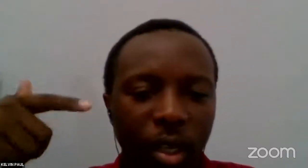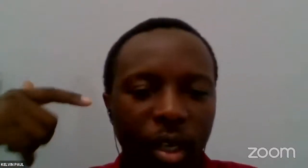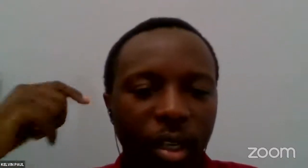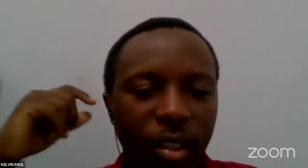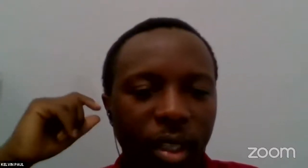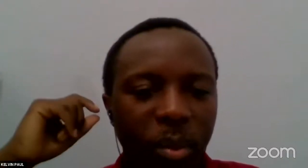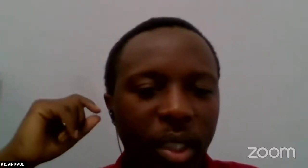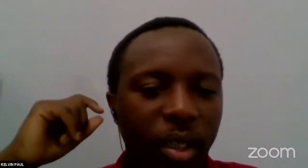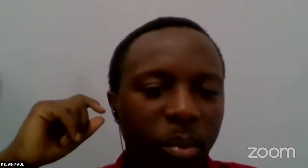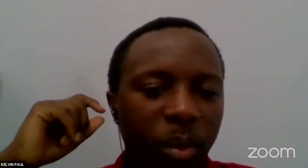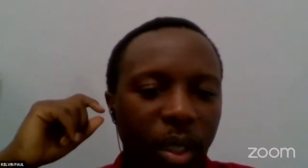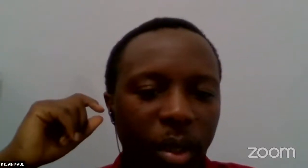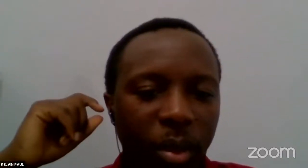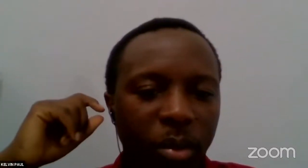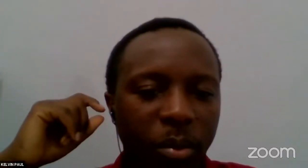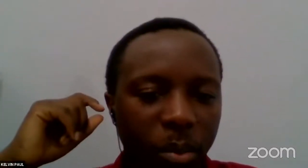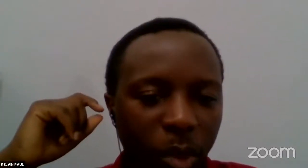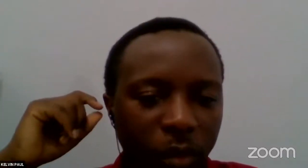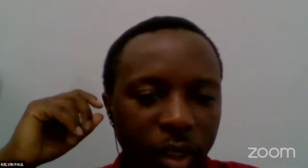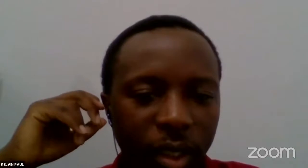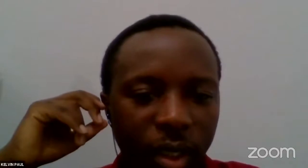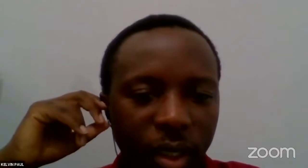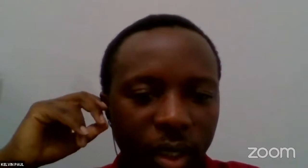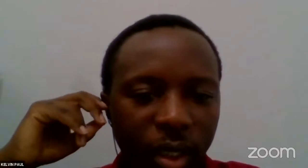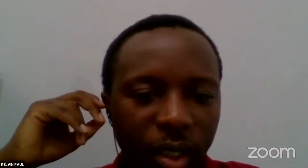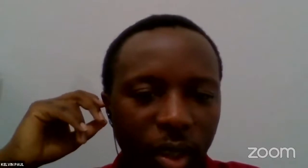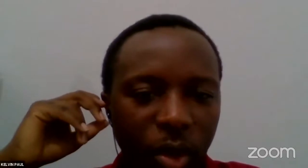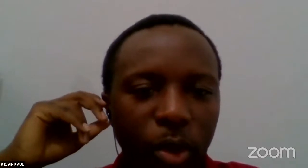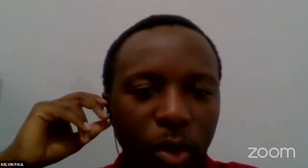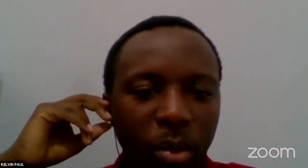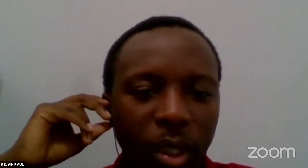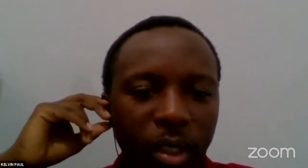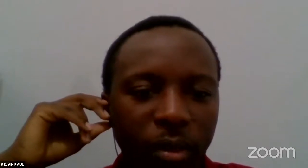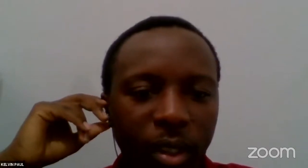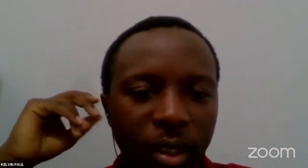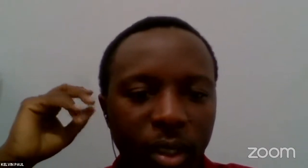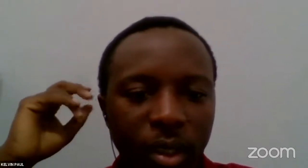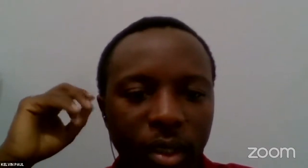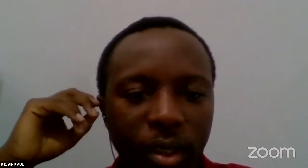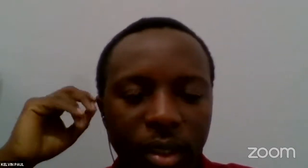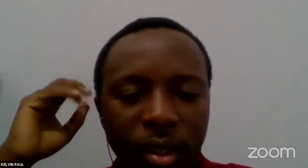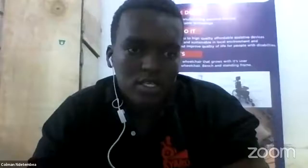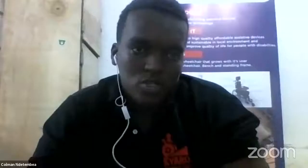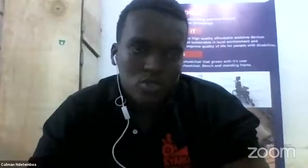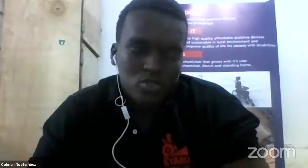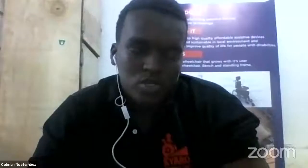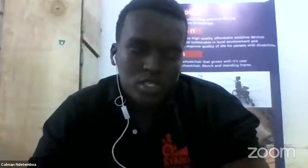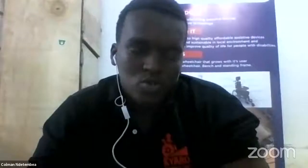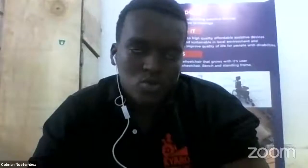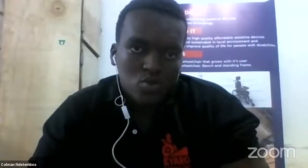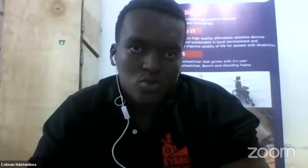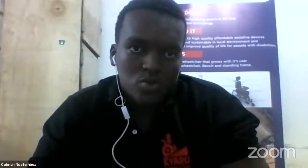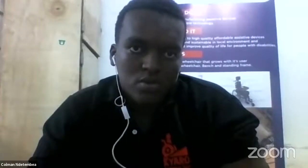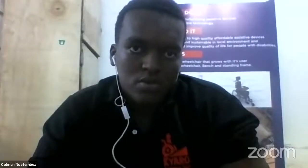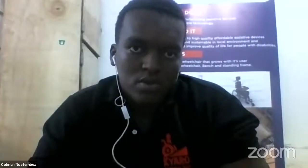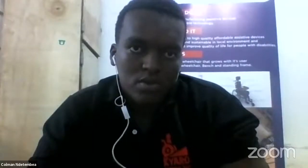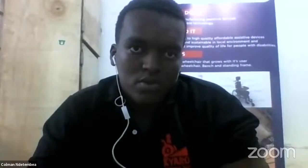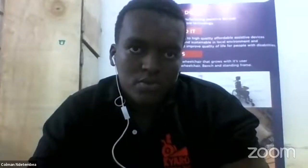you start making profit, or you will break? By